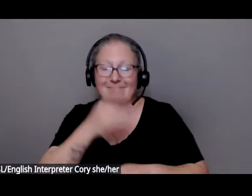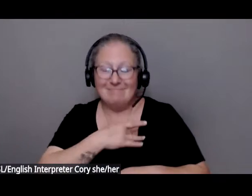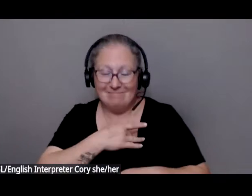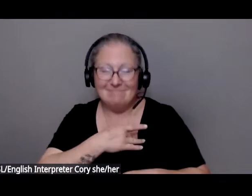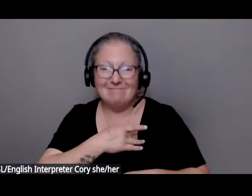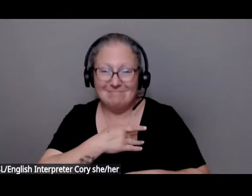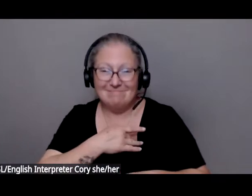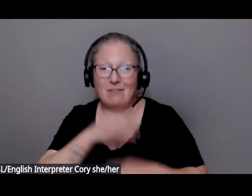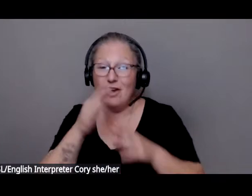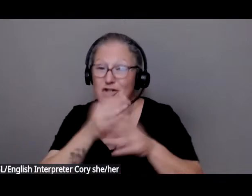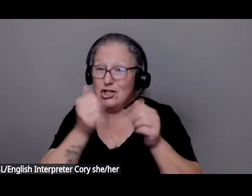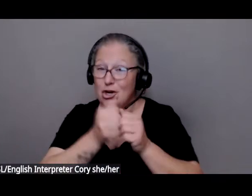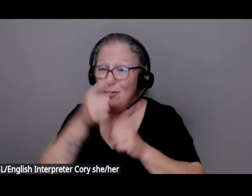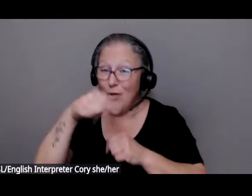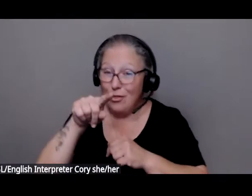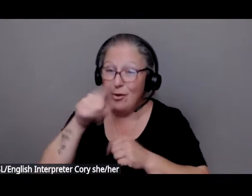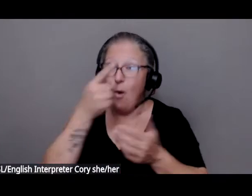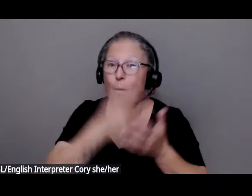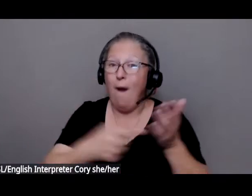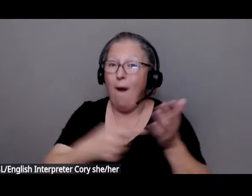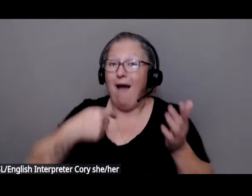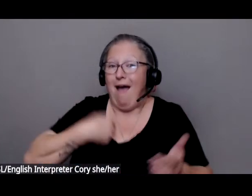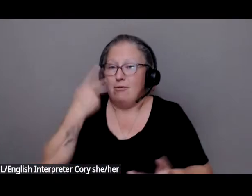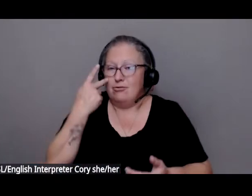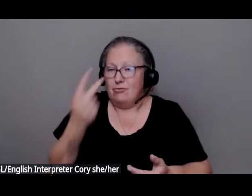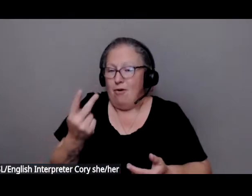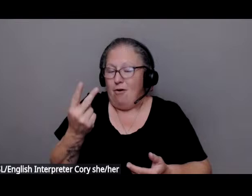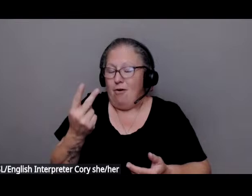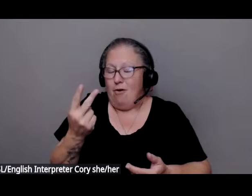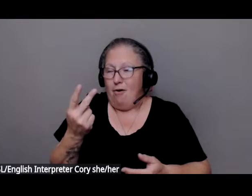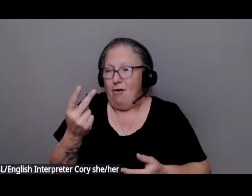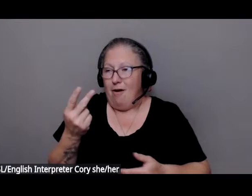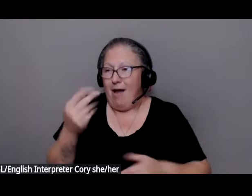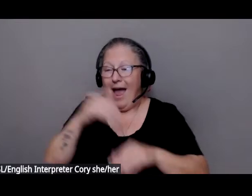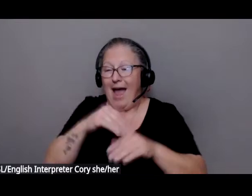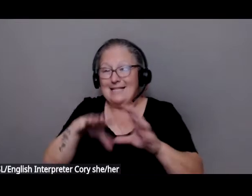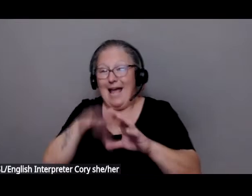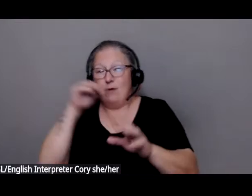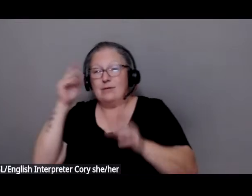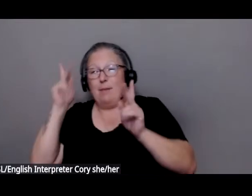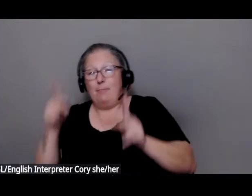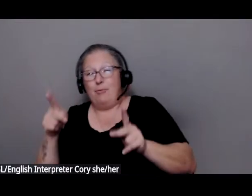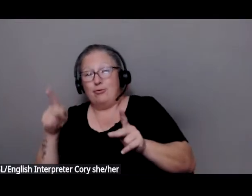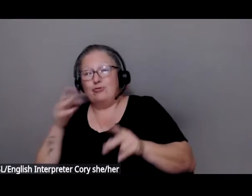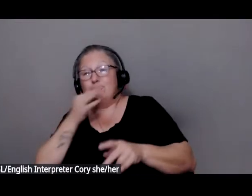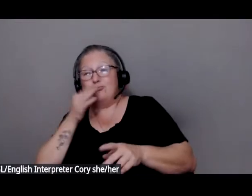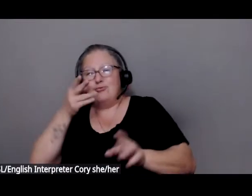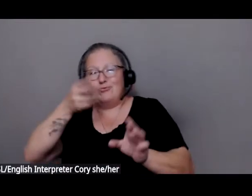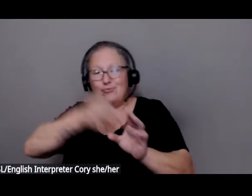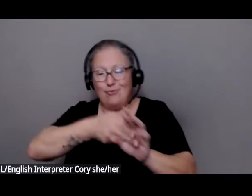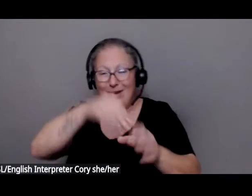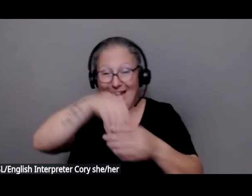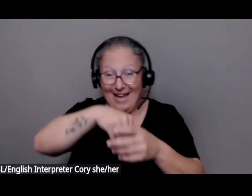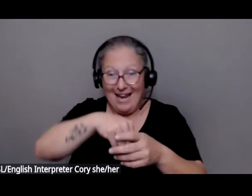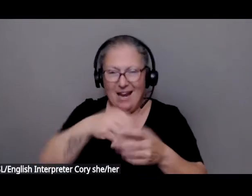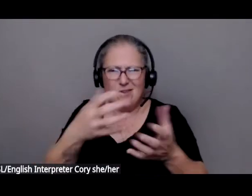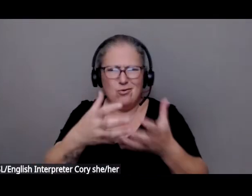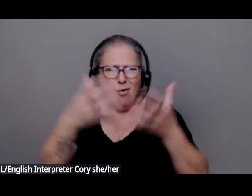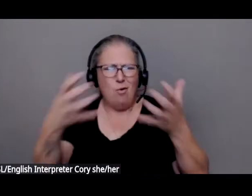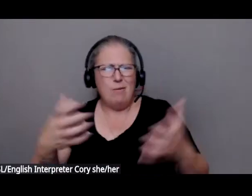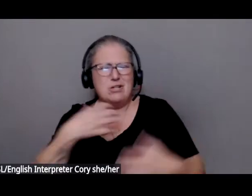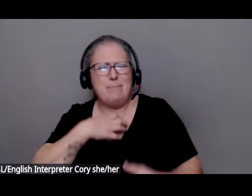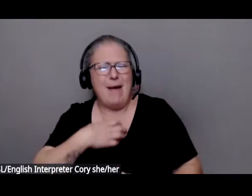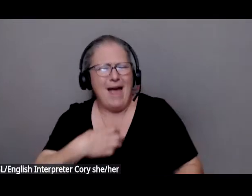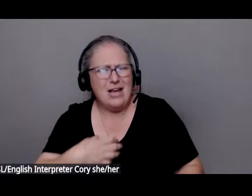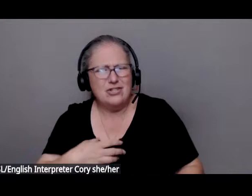let me share with you what I saw as an outsider that will soon be in. There was so much passion